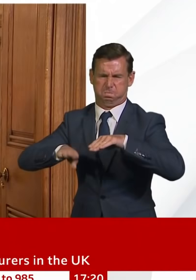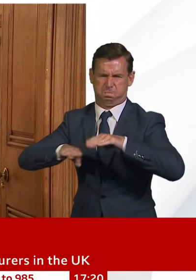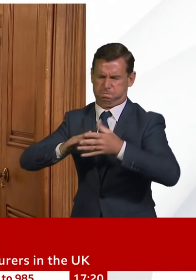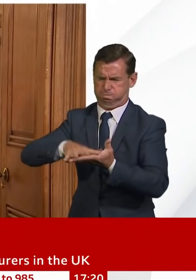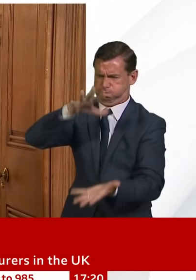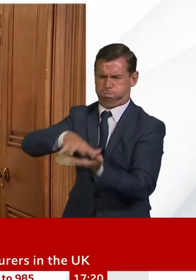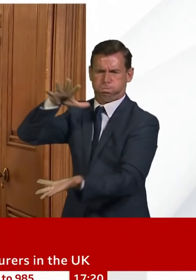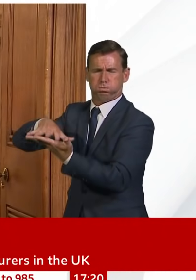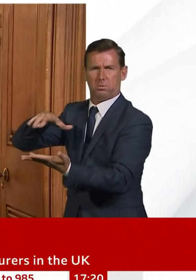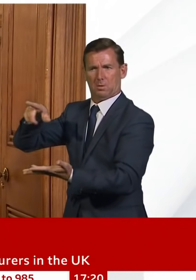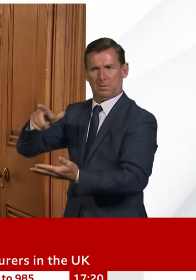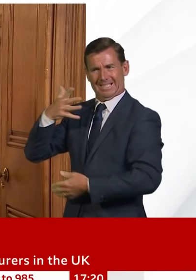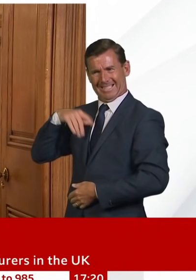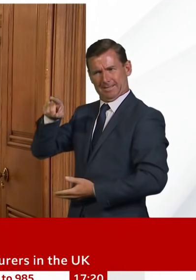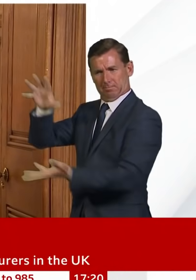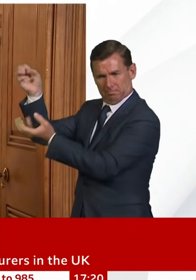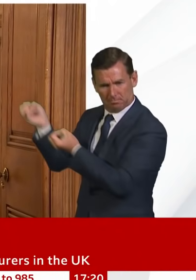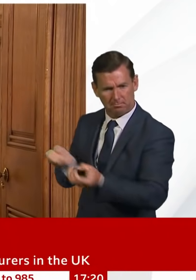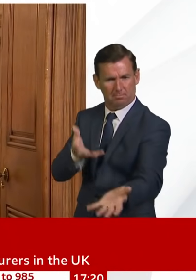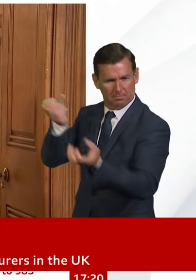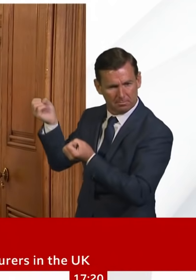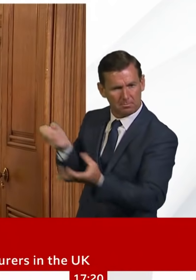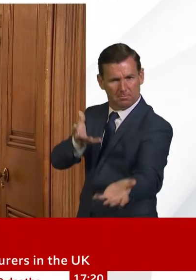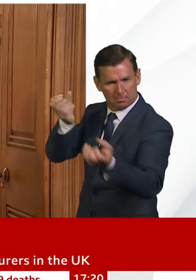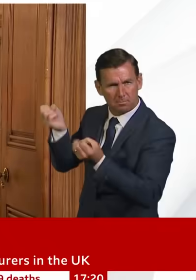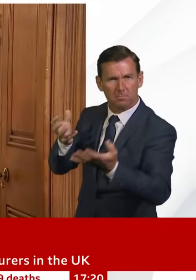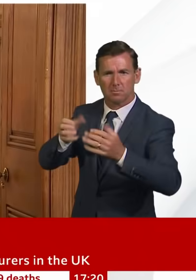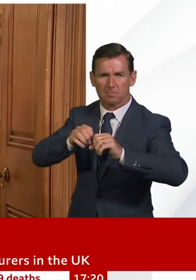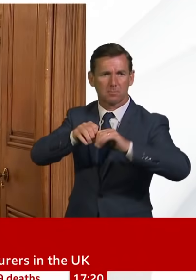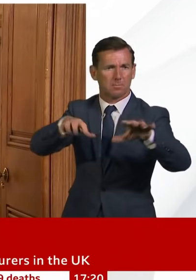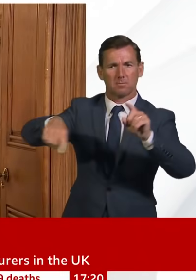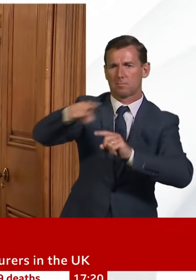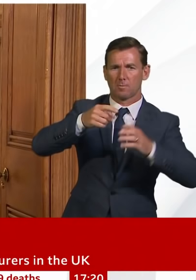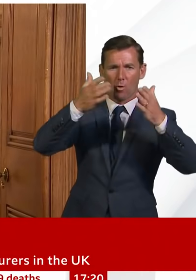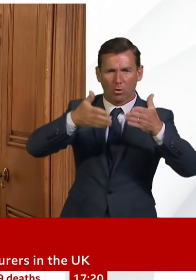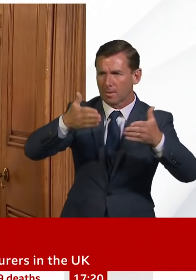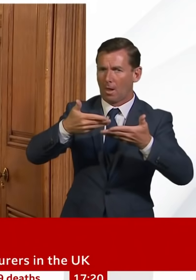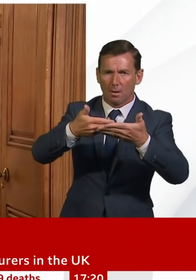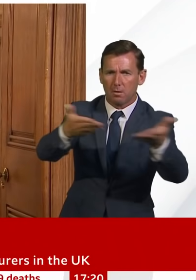that we get that PPE into the country, out to the front line where it's needed.